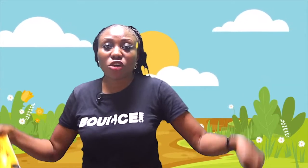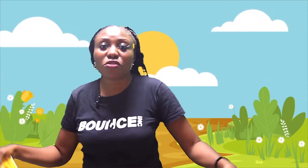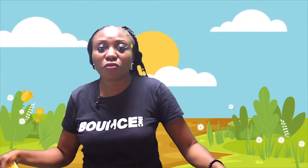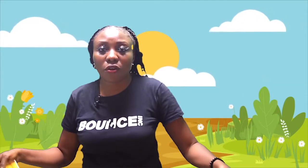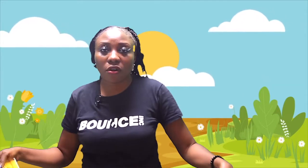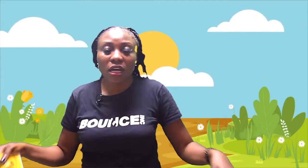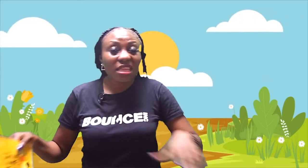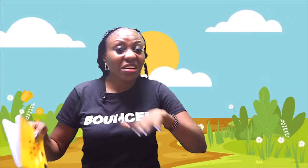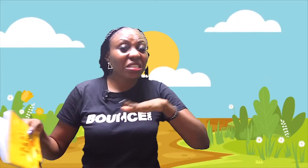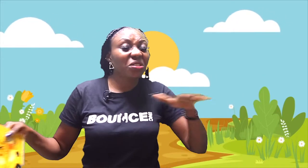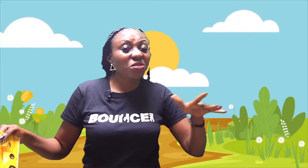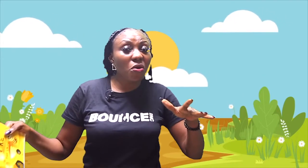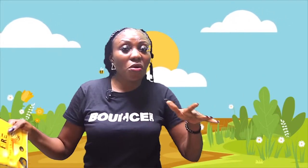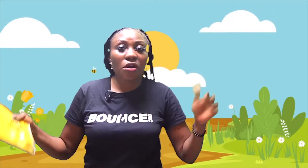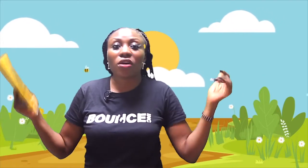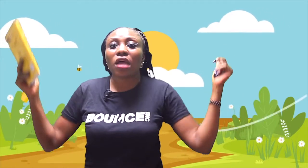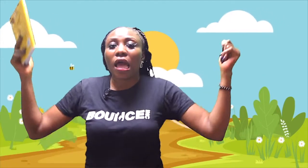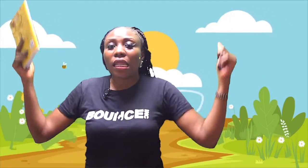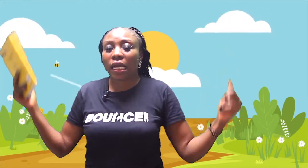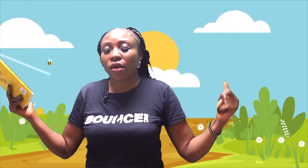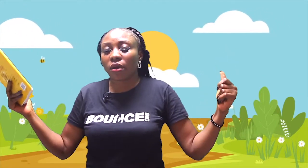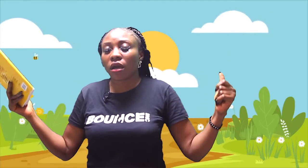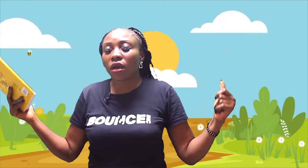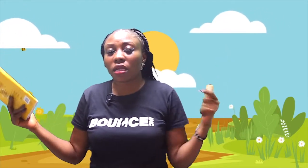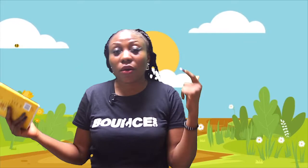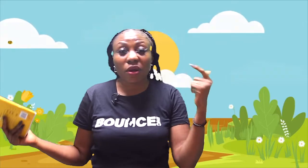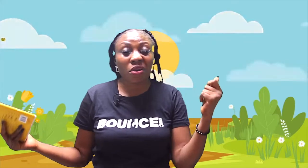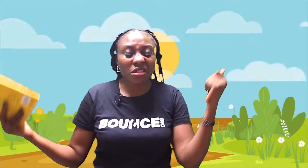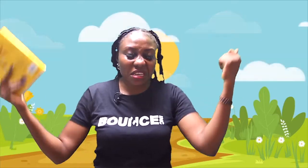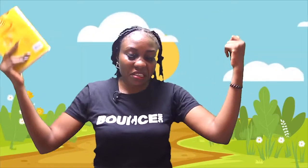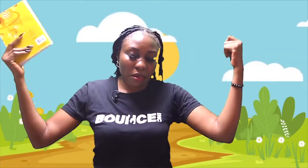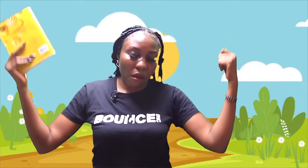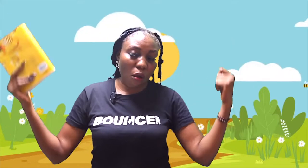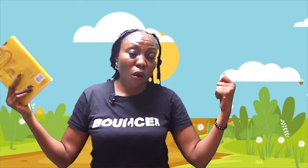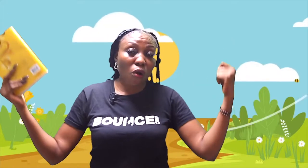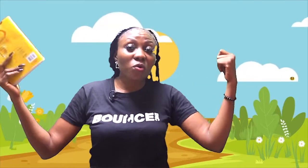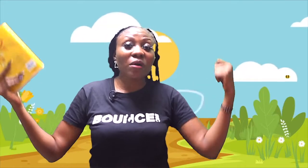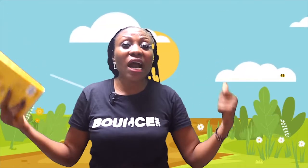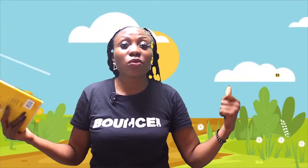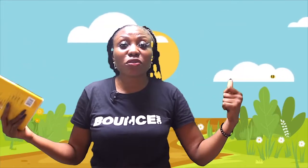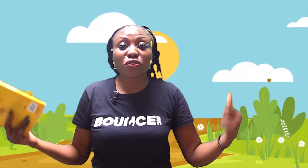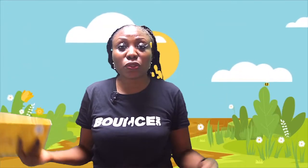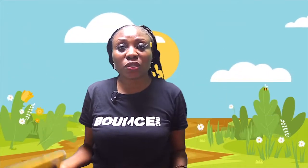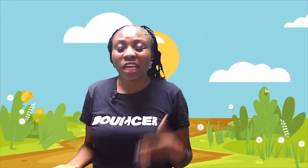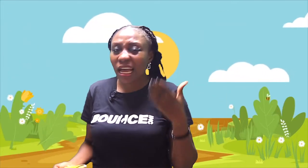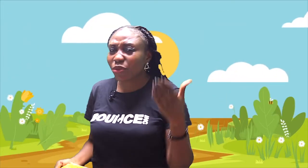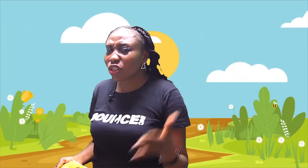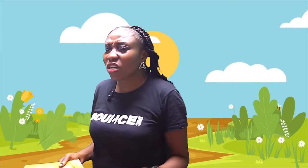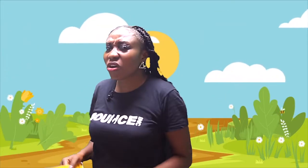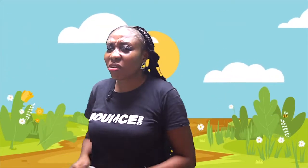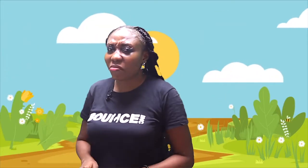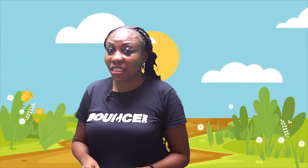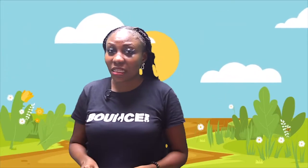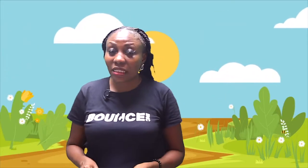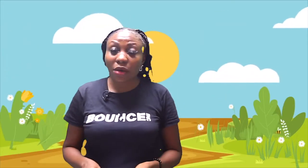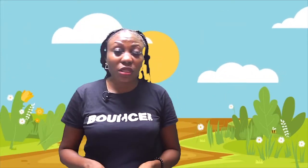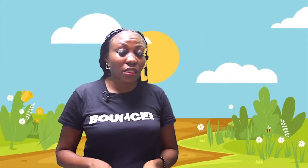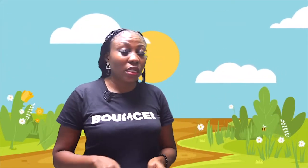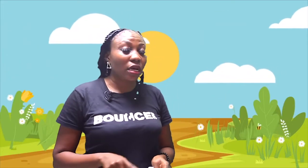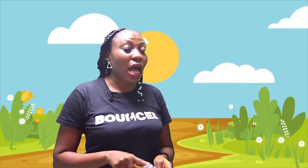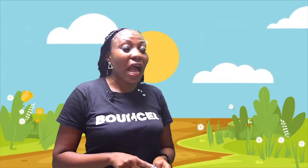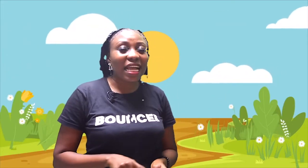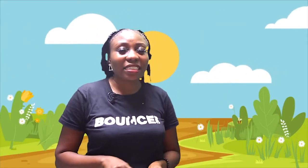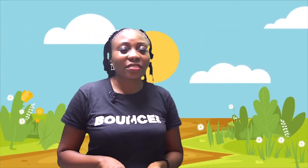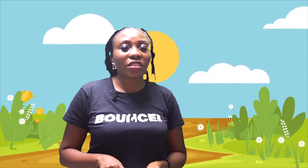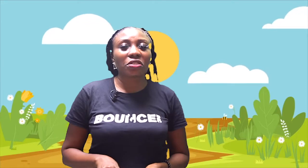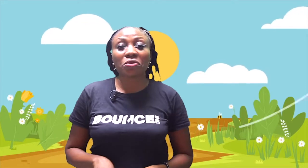hands on the floor. There is no god like our God. Our God is all powerful. I'm sure they got the message. That was